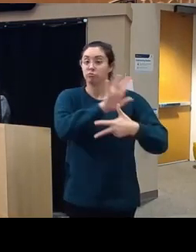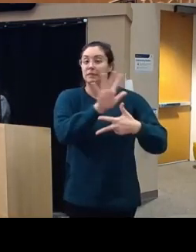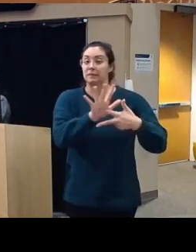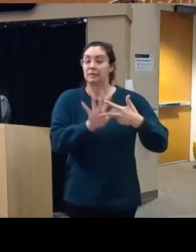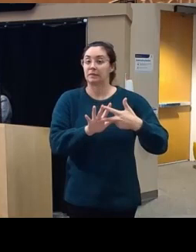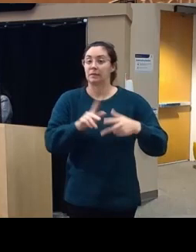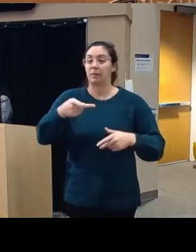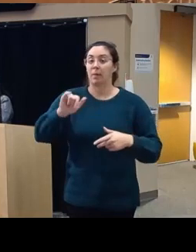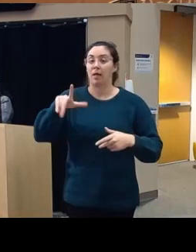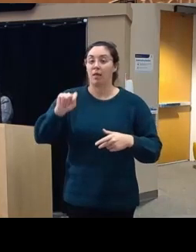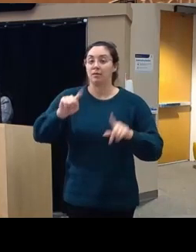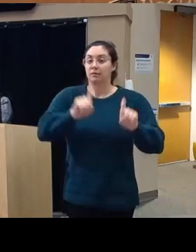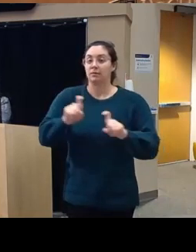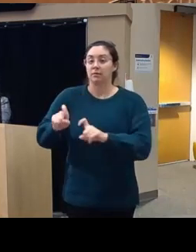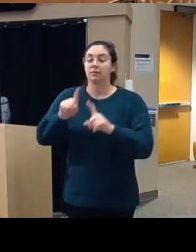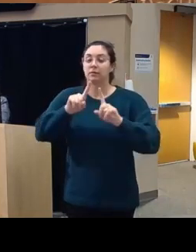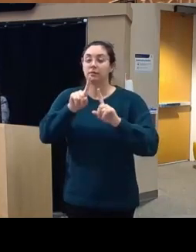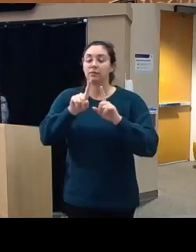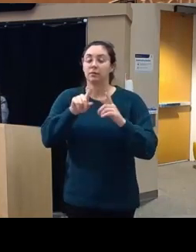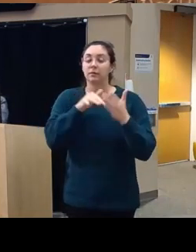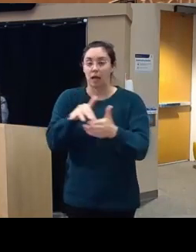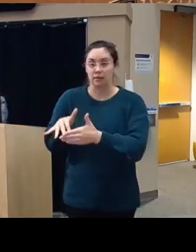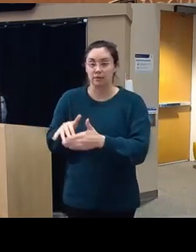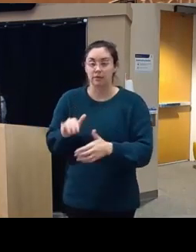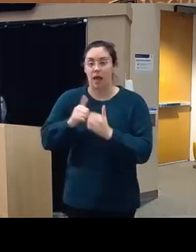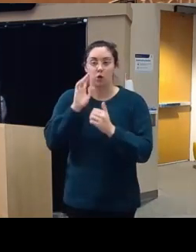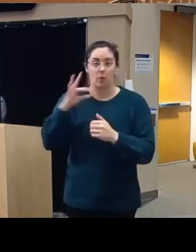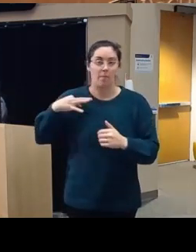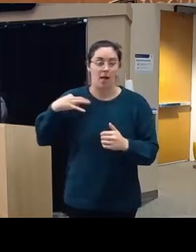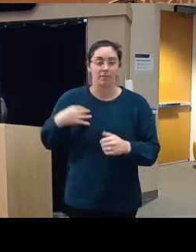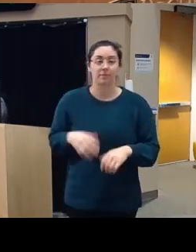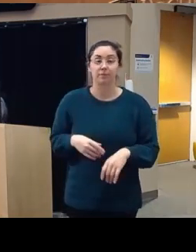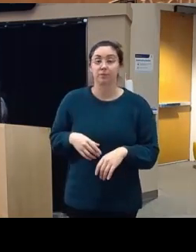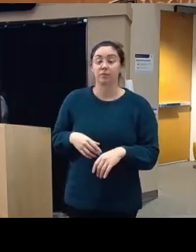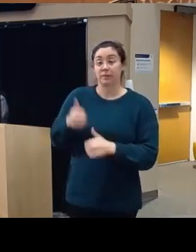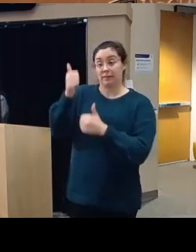pilot studies that were part of how you had to apply for the center. So what we did is we took each